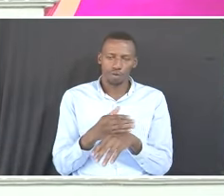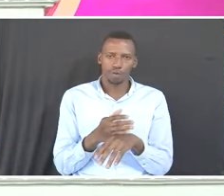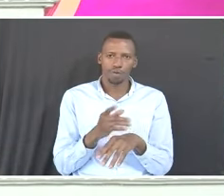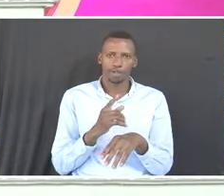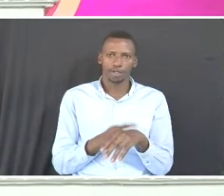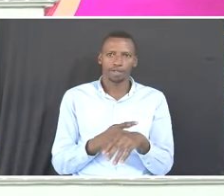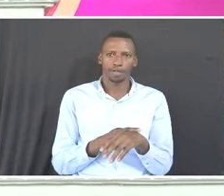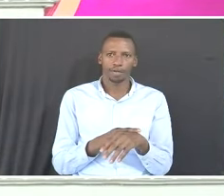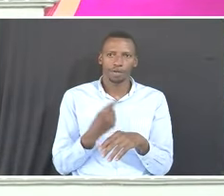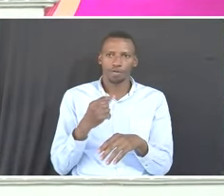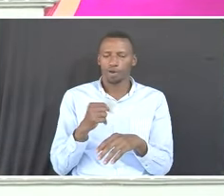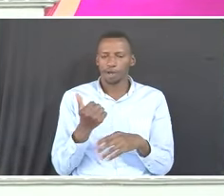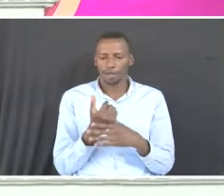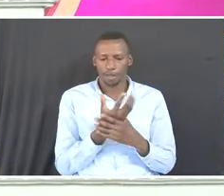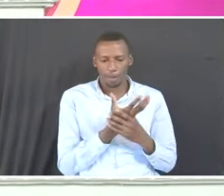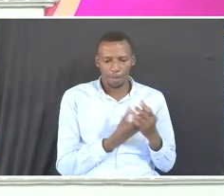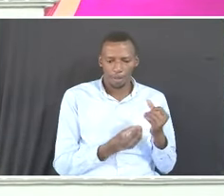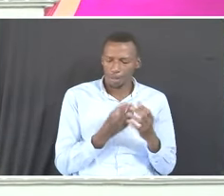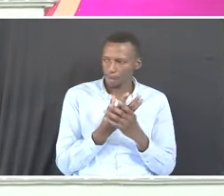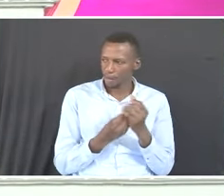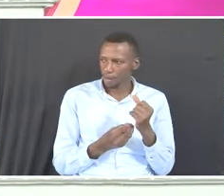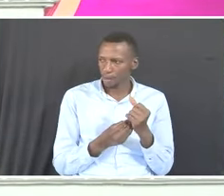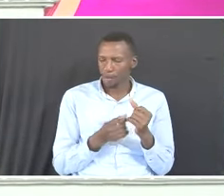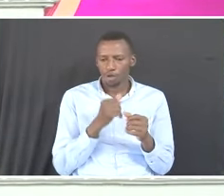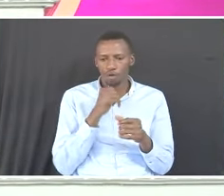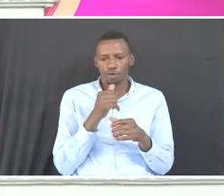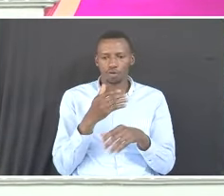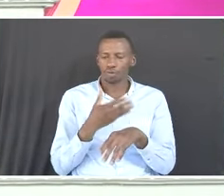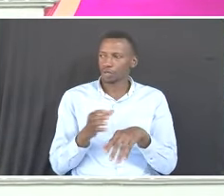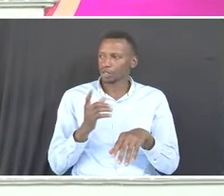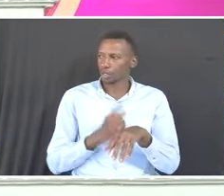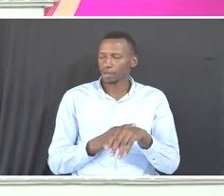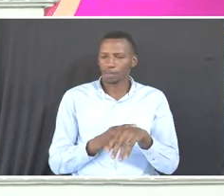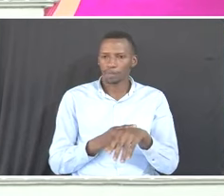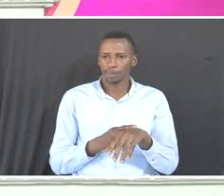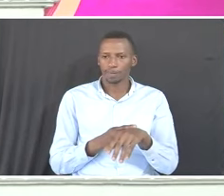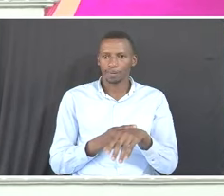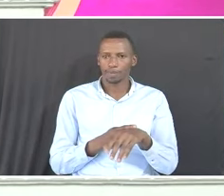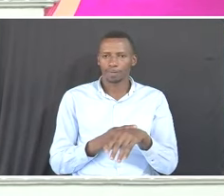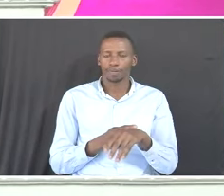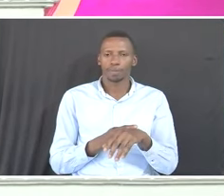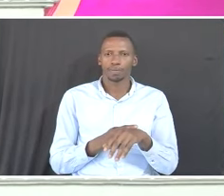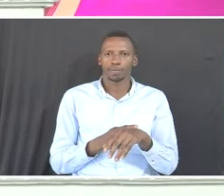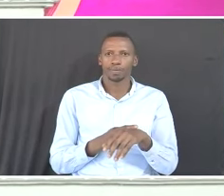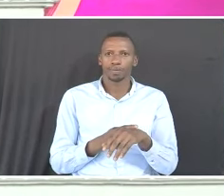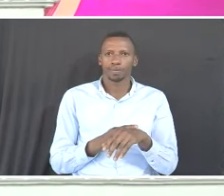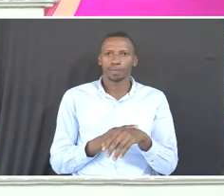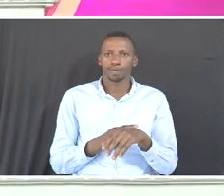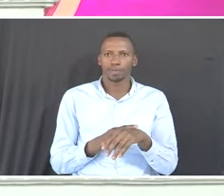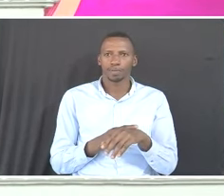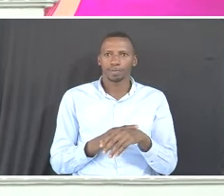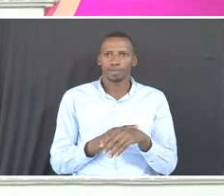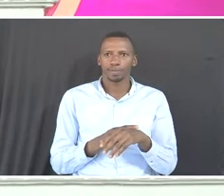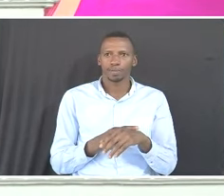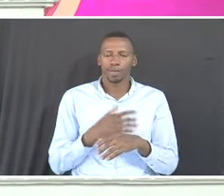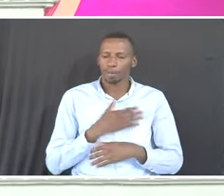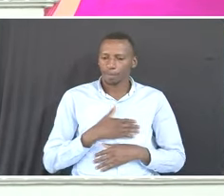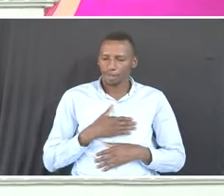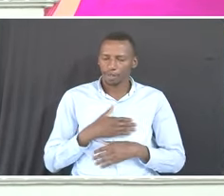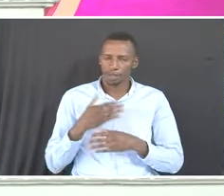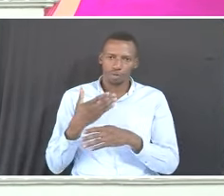thorough discouragement and despondency. Delay not because you hope you are a Christian. Delay